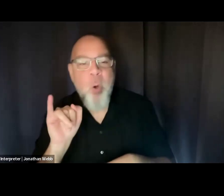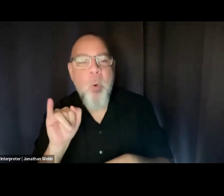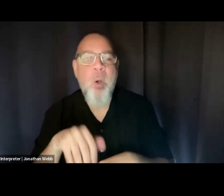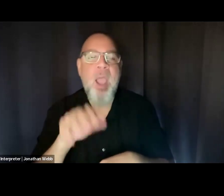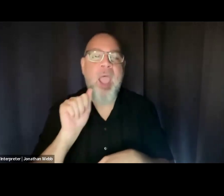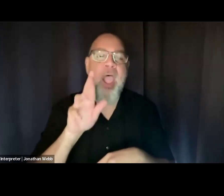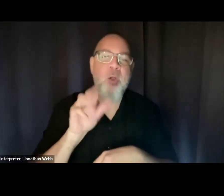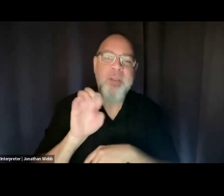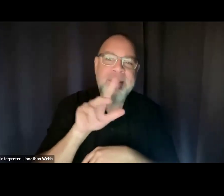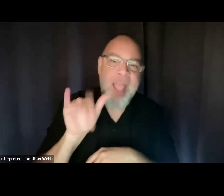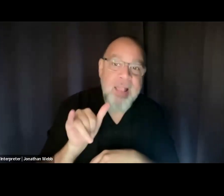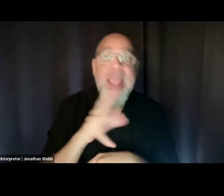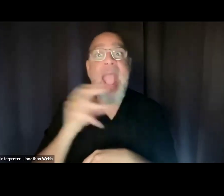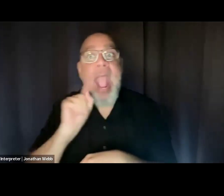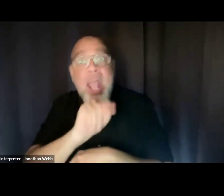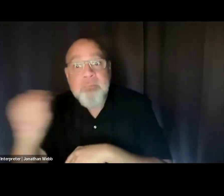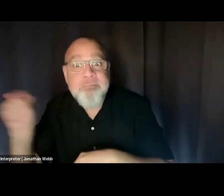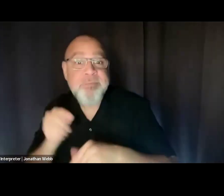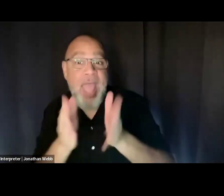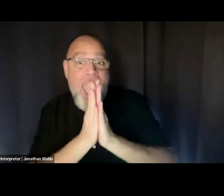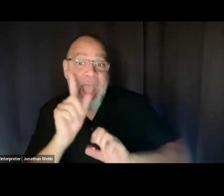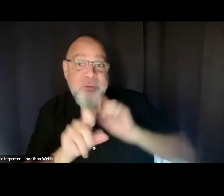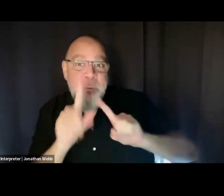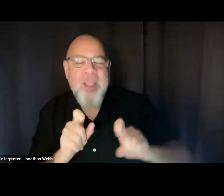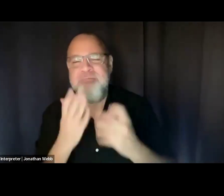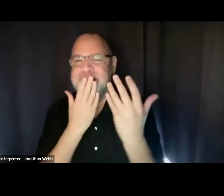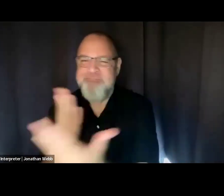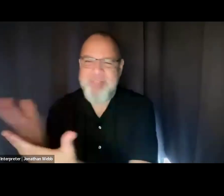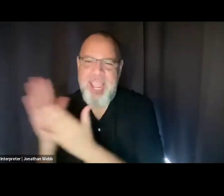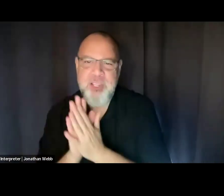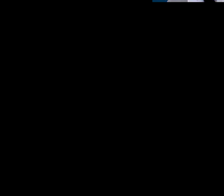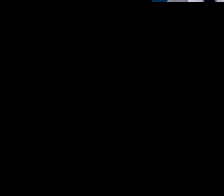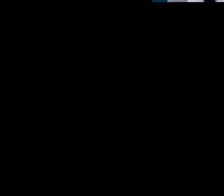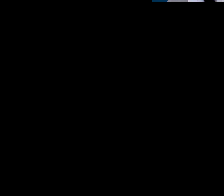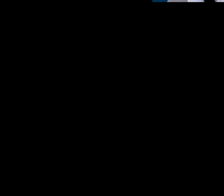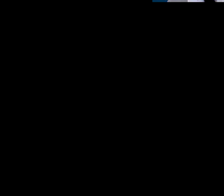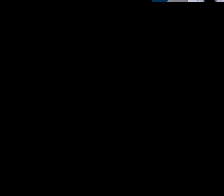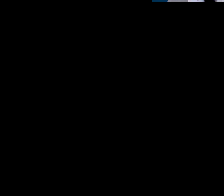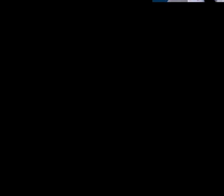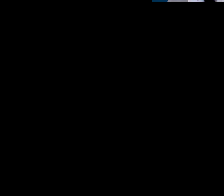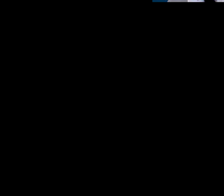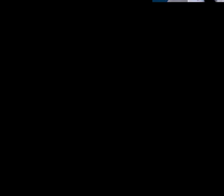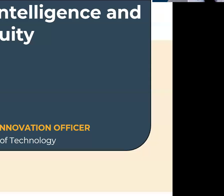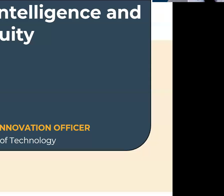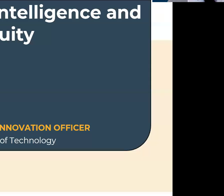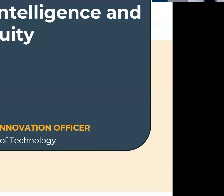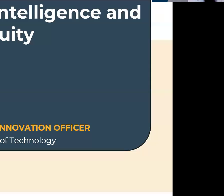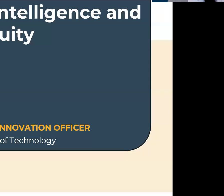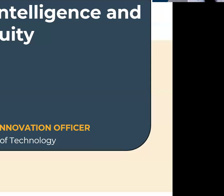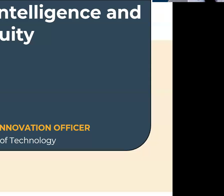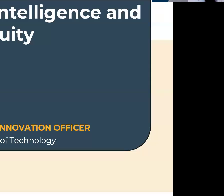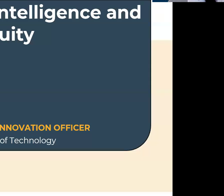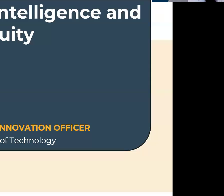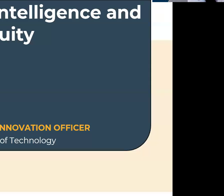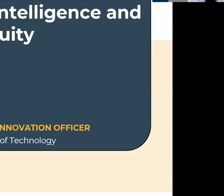who asked questions. Next, I would like to bring up Vera Zakem, our